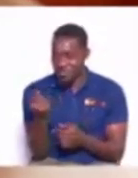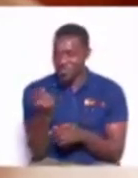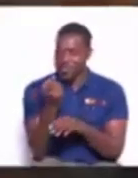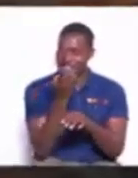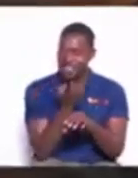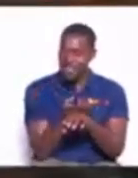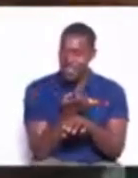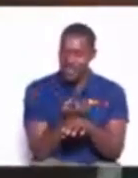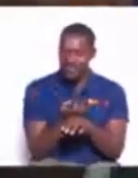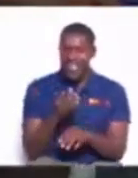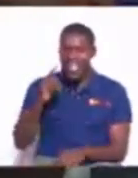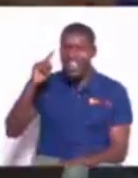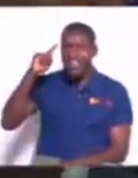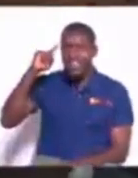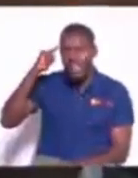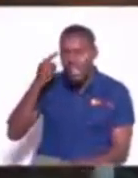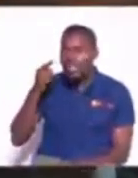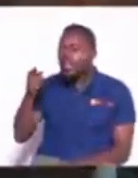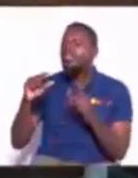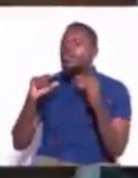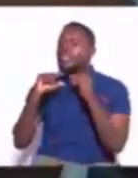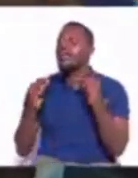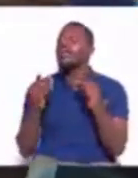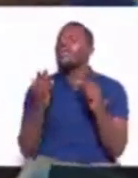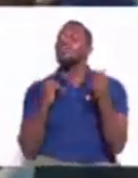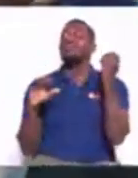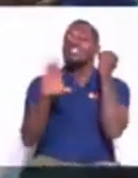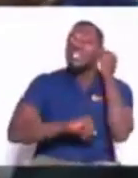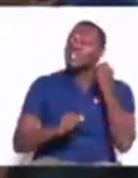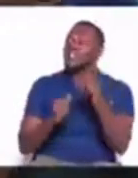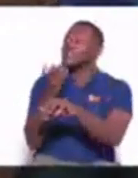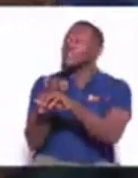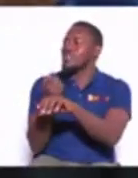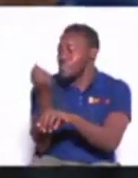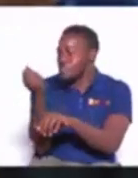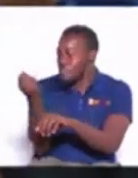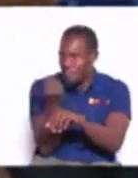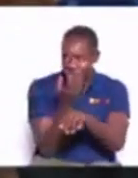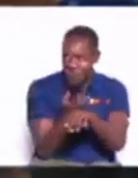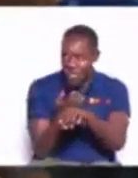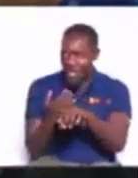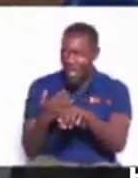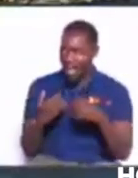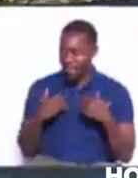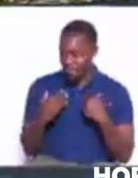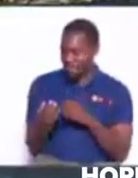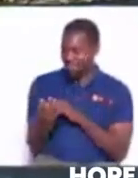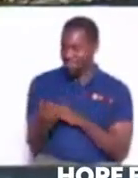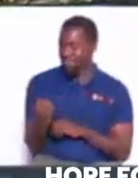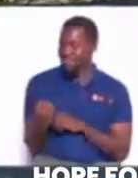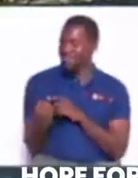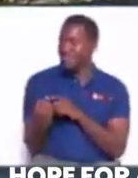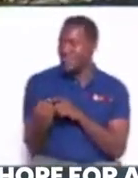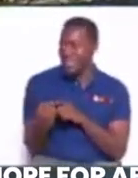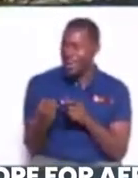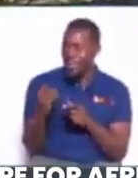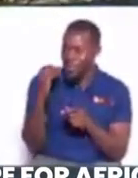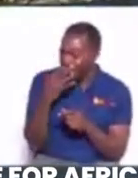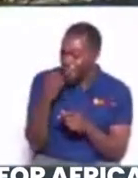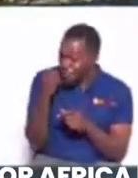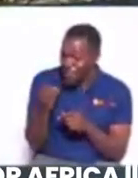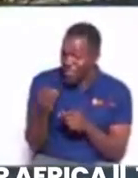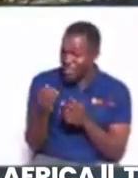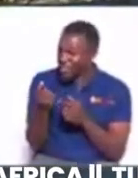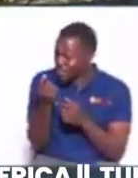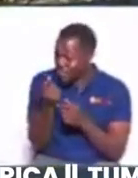evangelist was going to take his marbles from him. Take these little beautiful round stones that he played